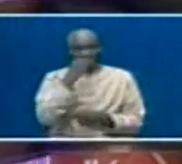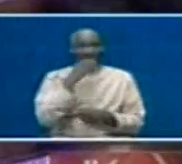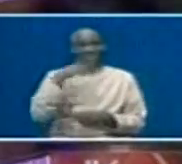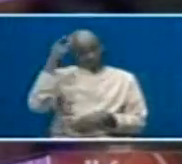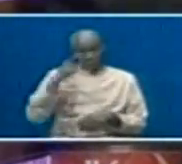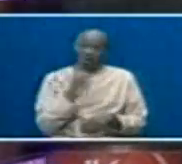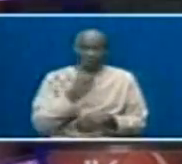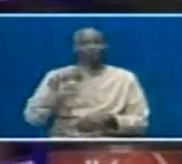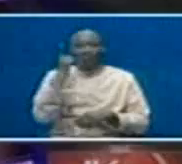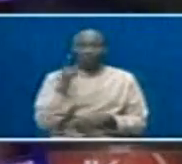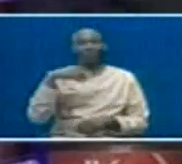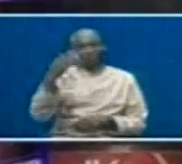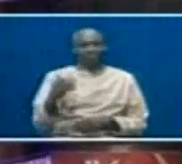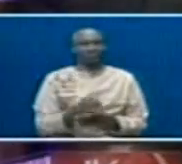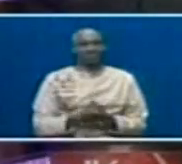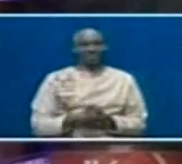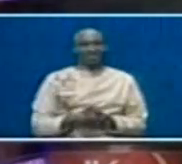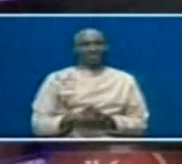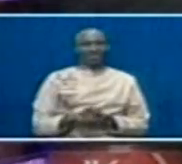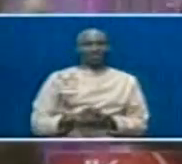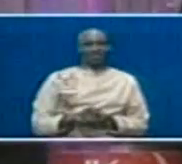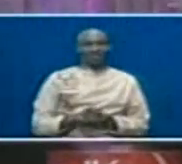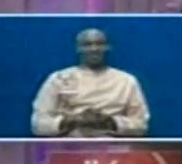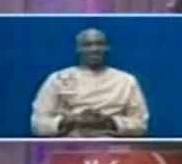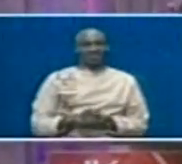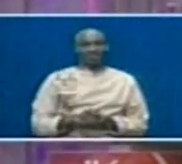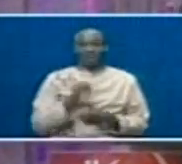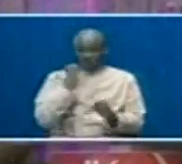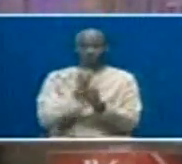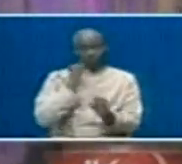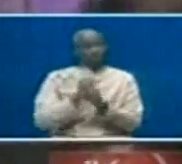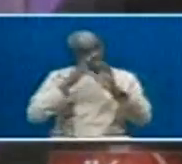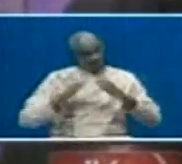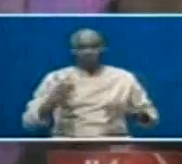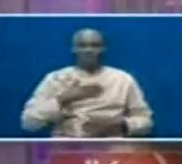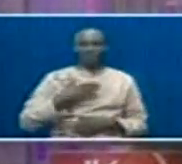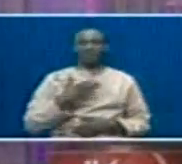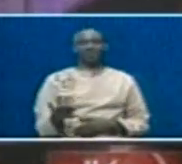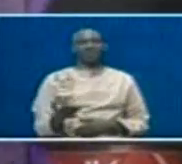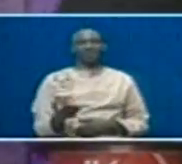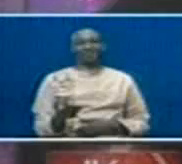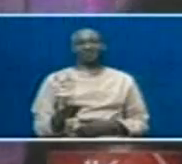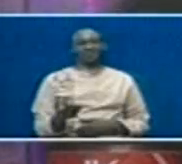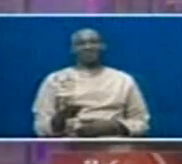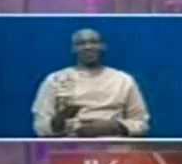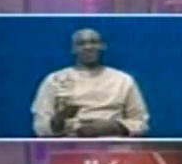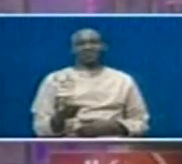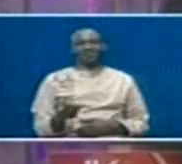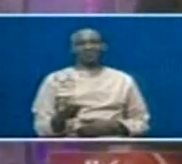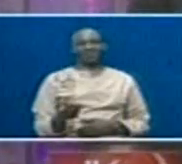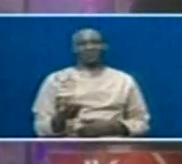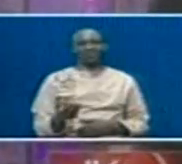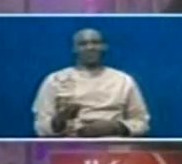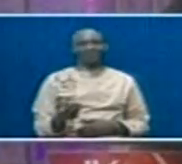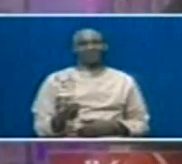next day, like that. And, you know, I used to do all the chores, because Ali was reading. Oh, my